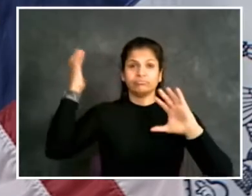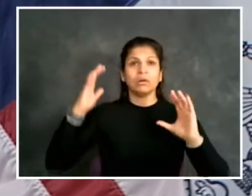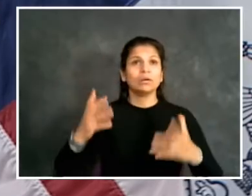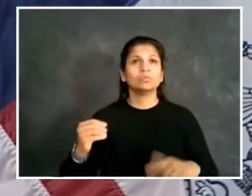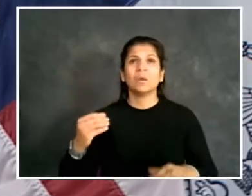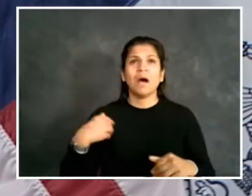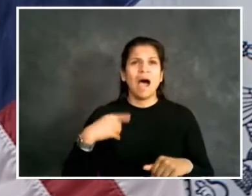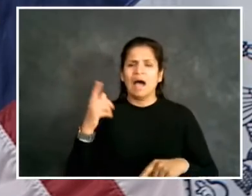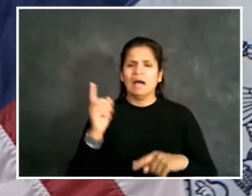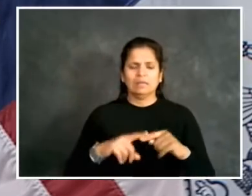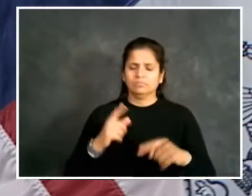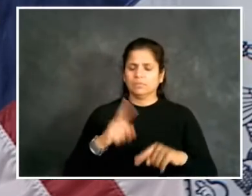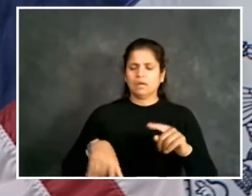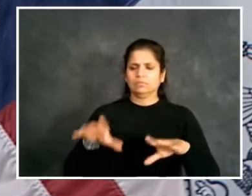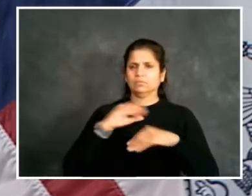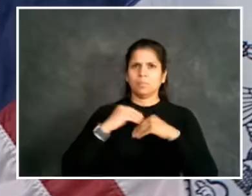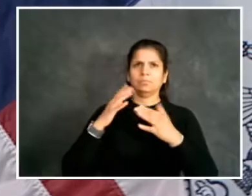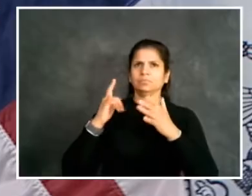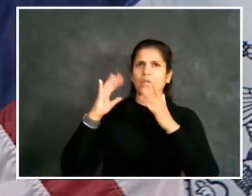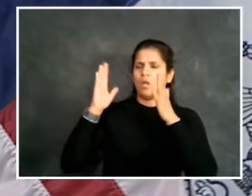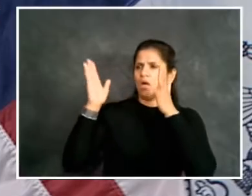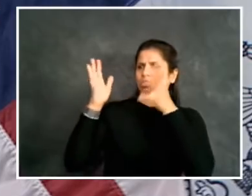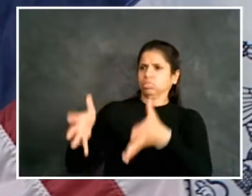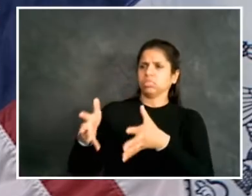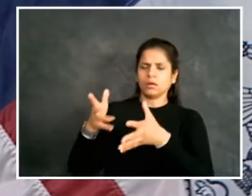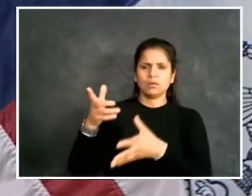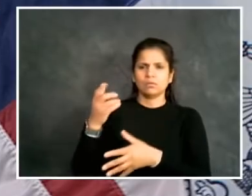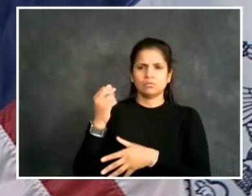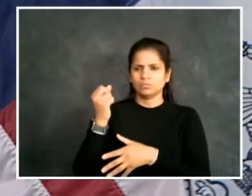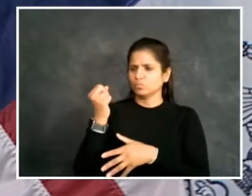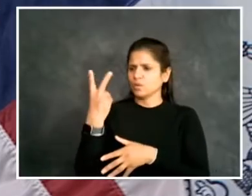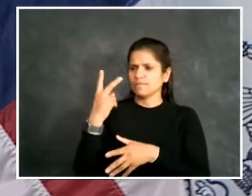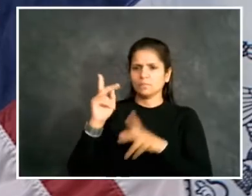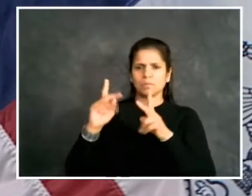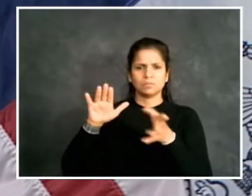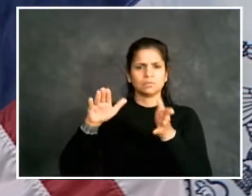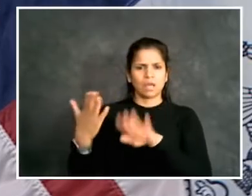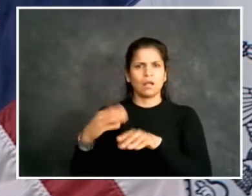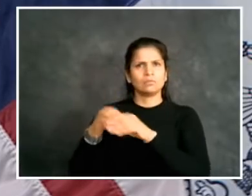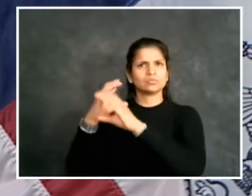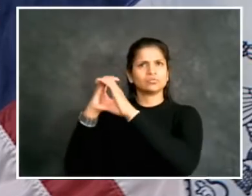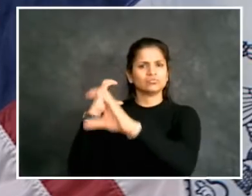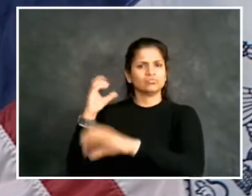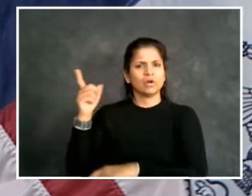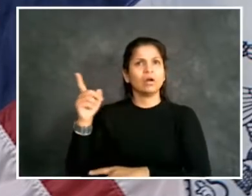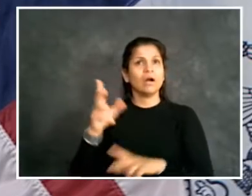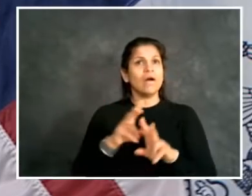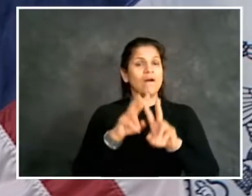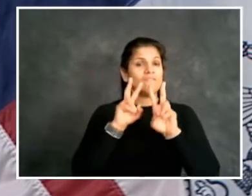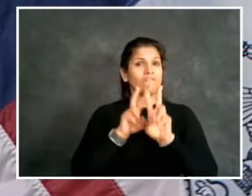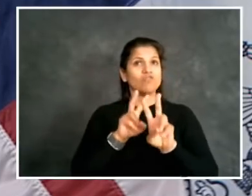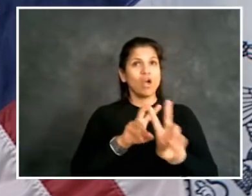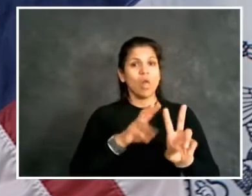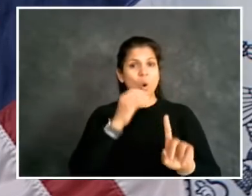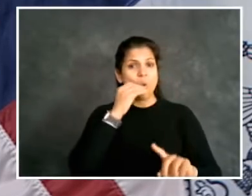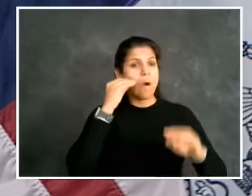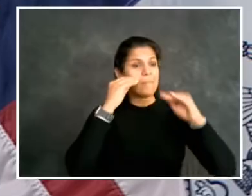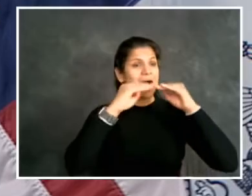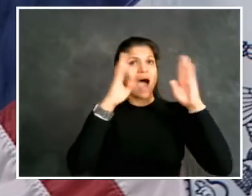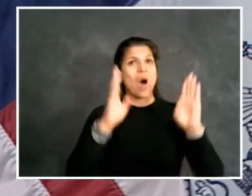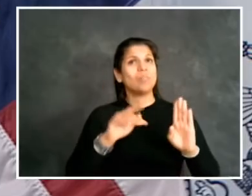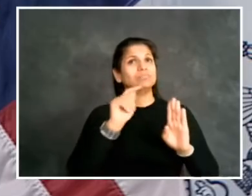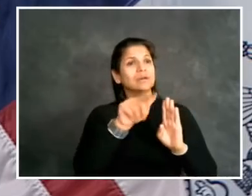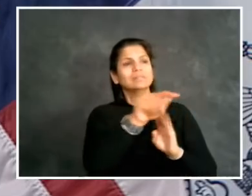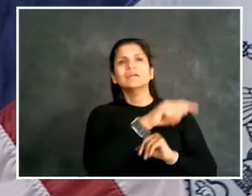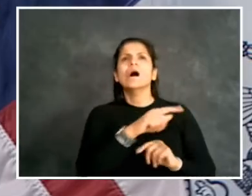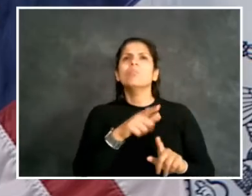this. Funeral homes are private organizations, private businesses. They have an obligation to the people they serve to